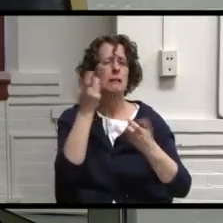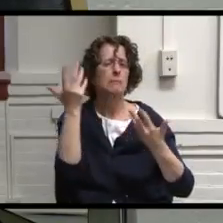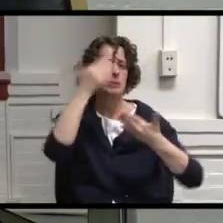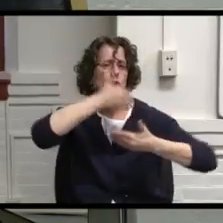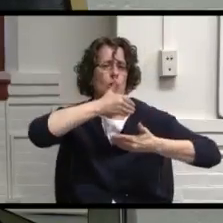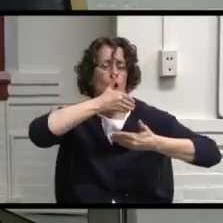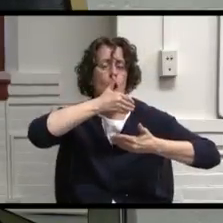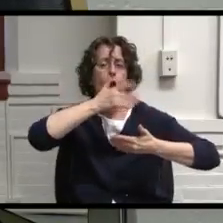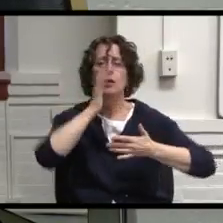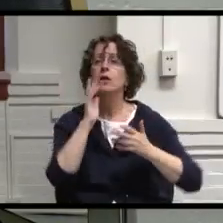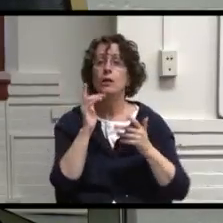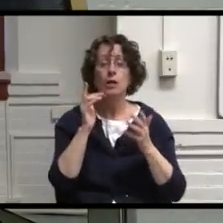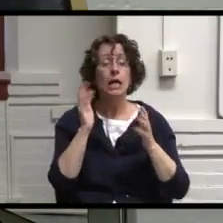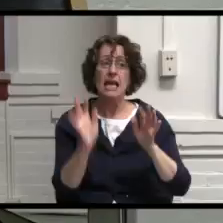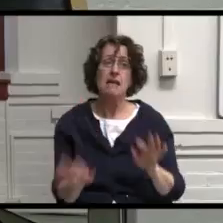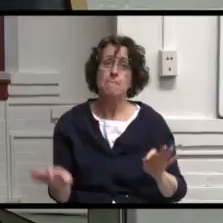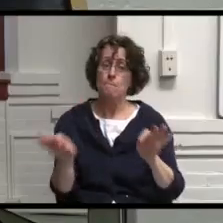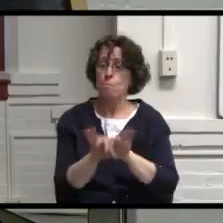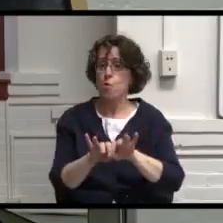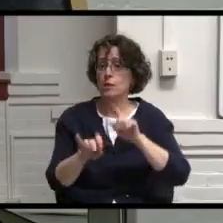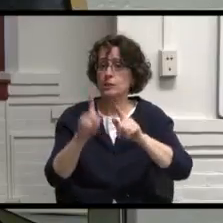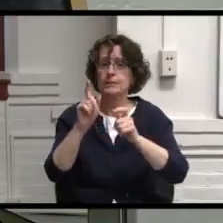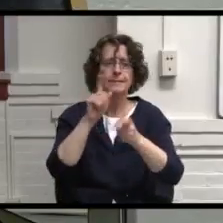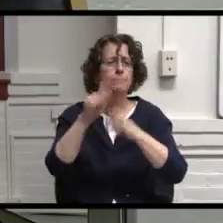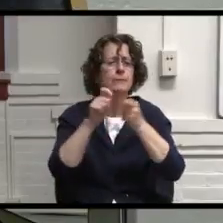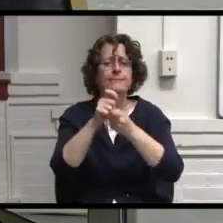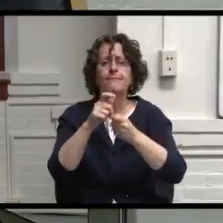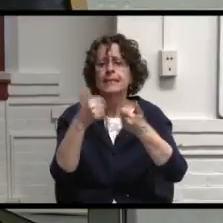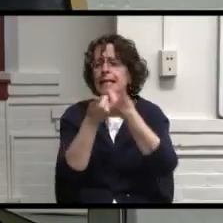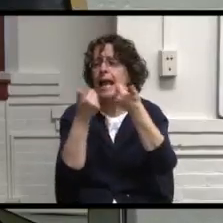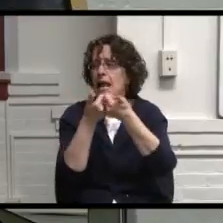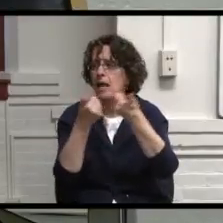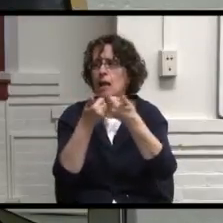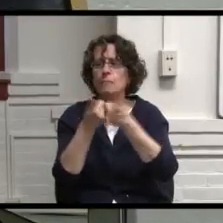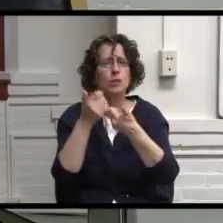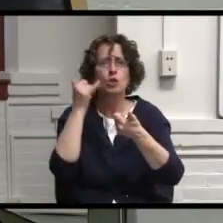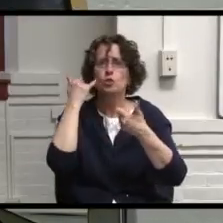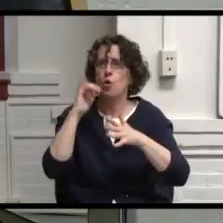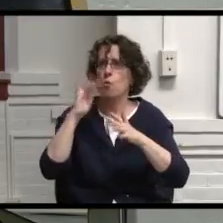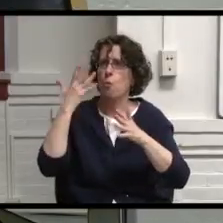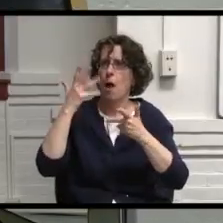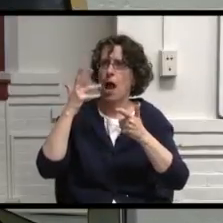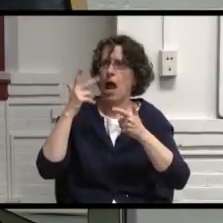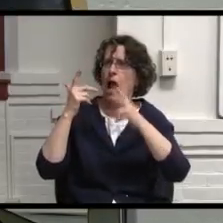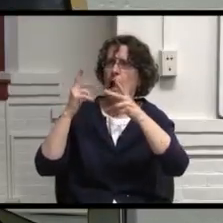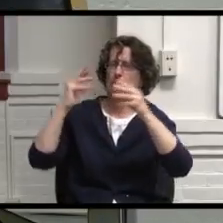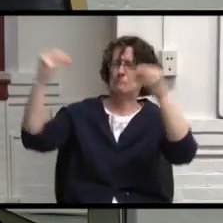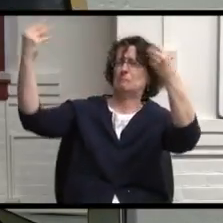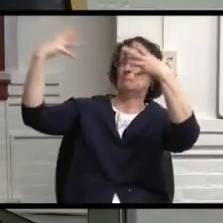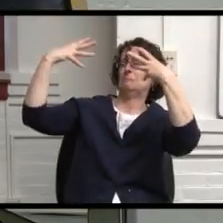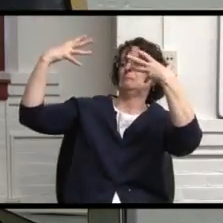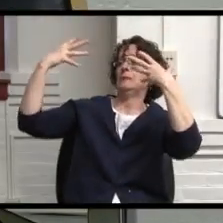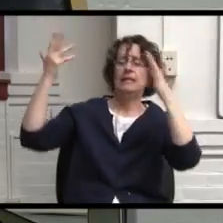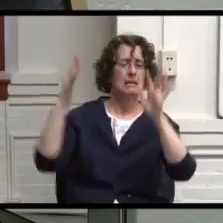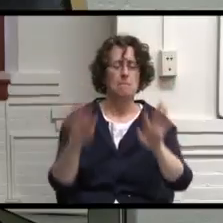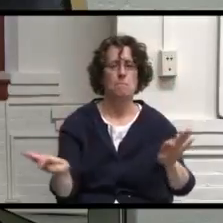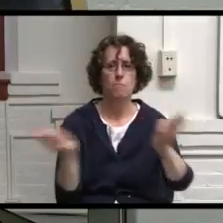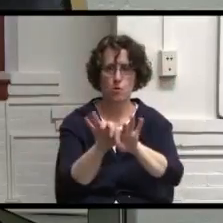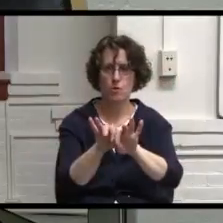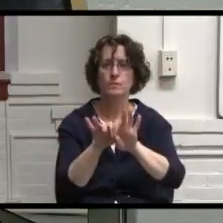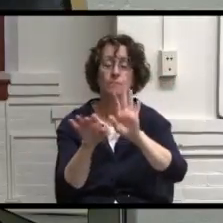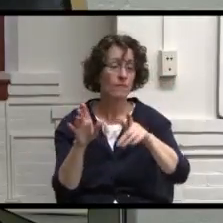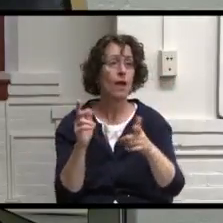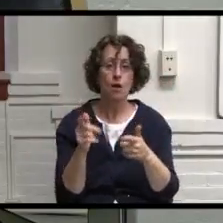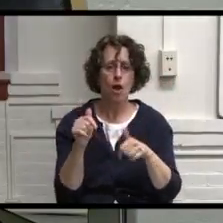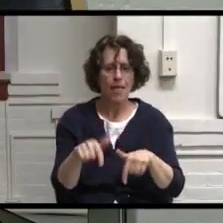pickleball program has taken off like wildfire. We have anywhere between 15 and 22 people in the gym 4